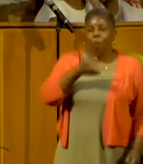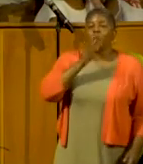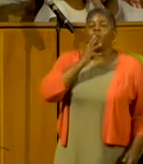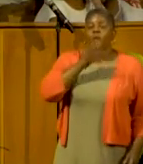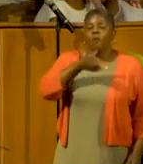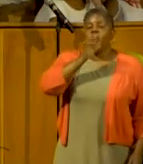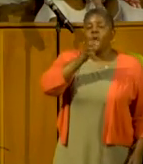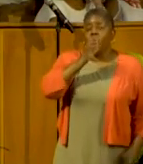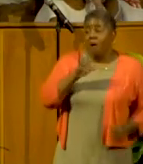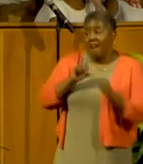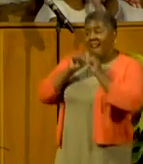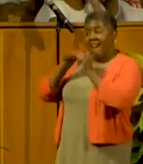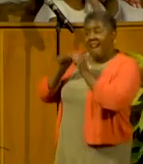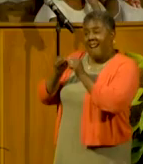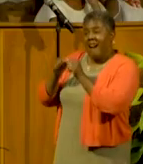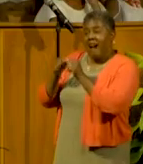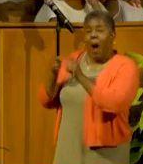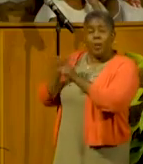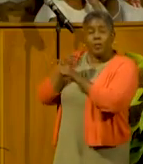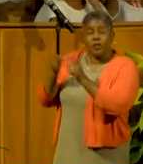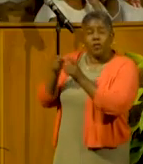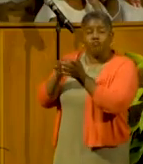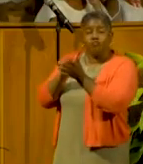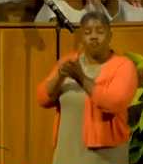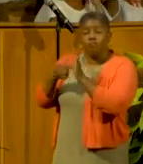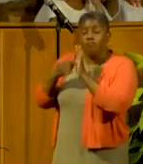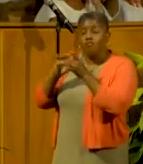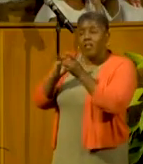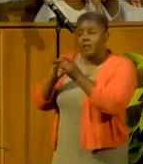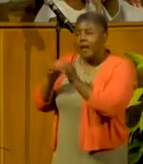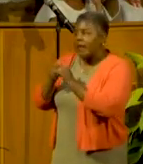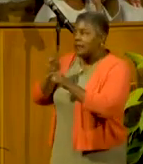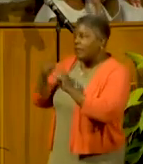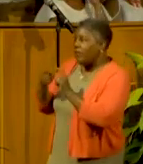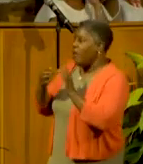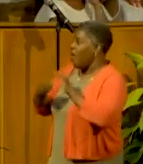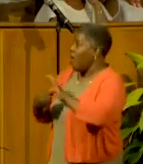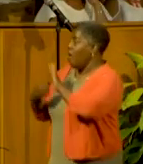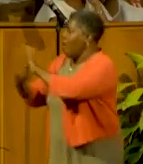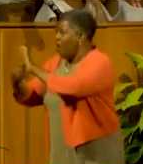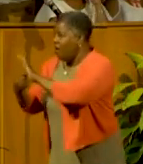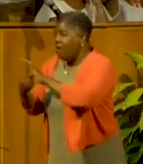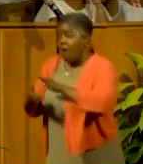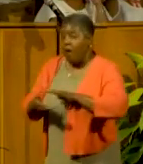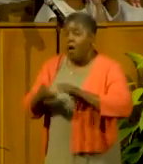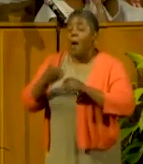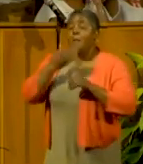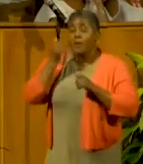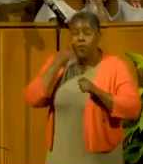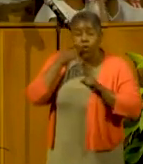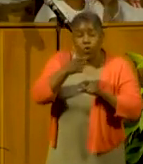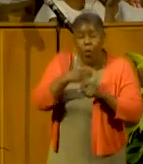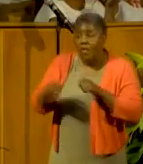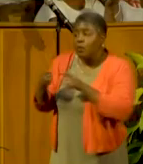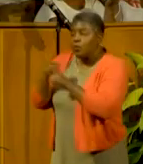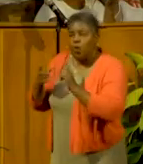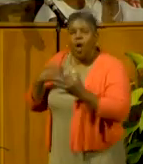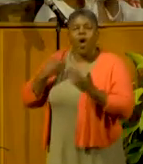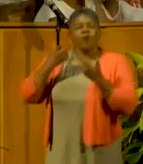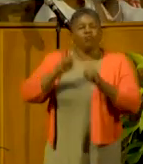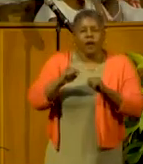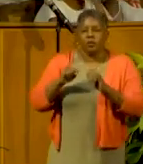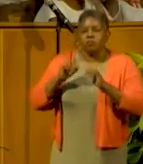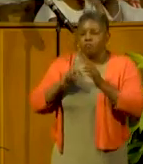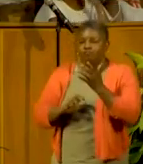Staying in an abusive relationship instead of exposing them to save face for you and your abuser. Trying to climb corporate ladders